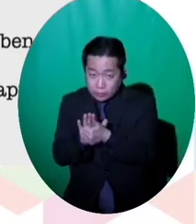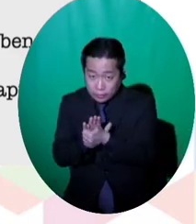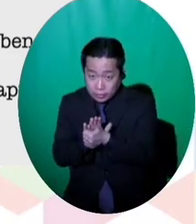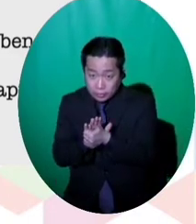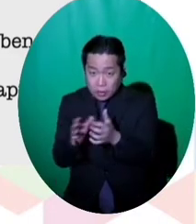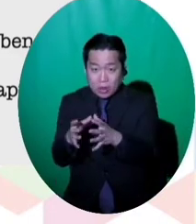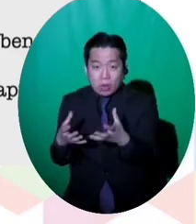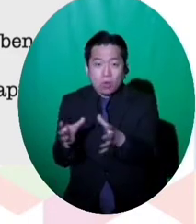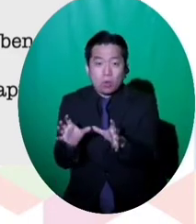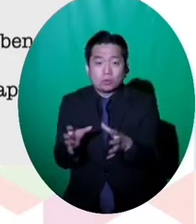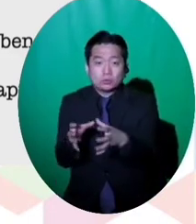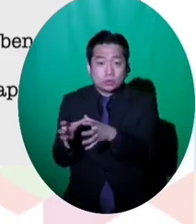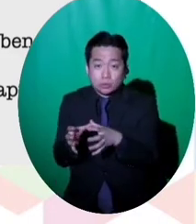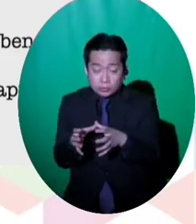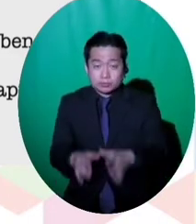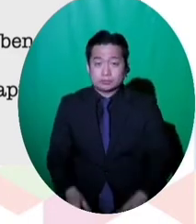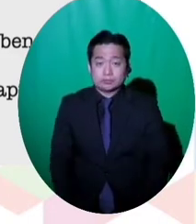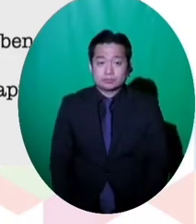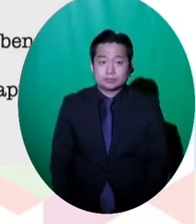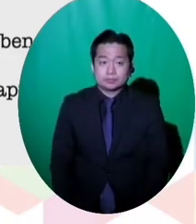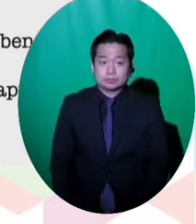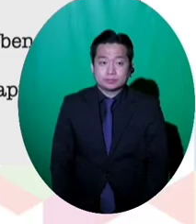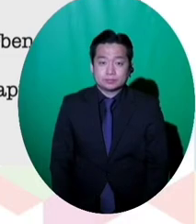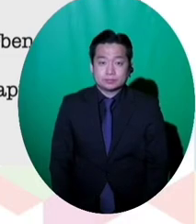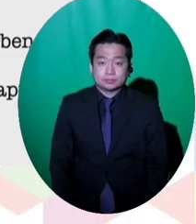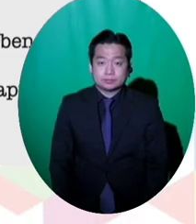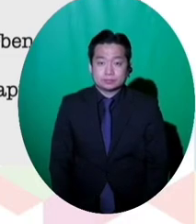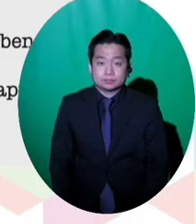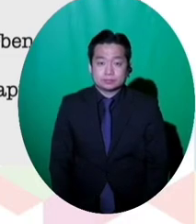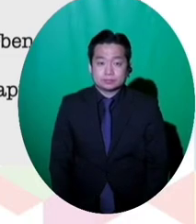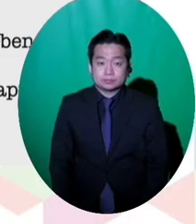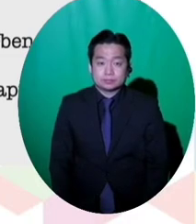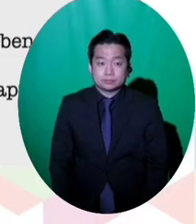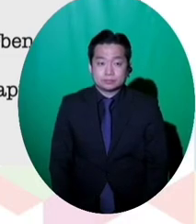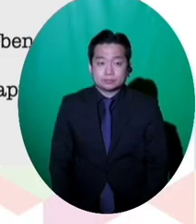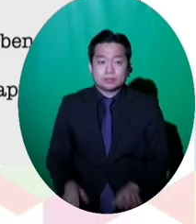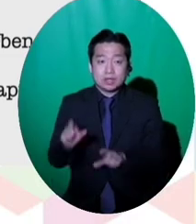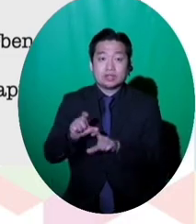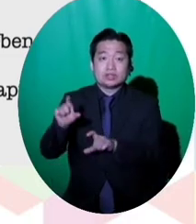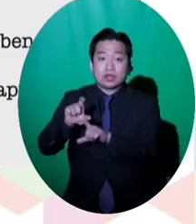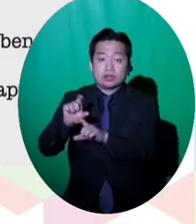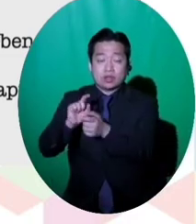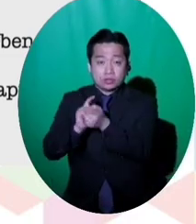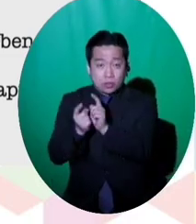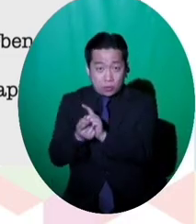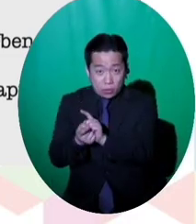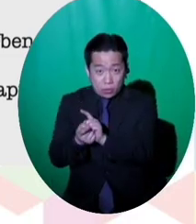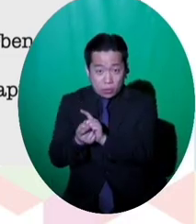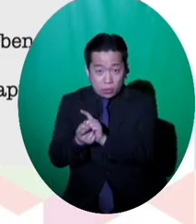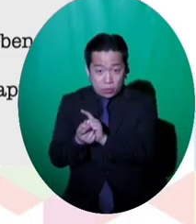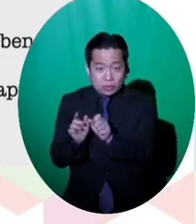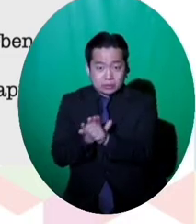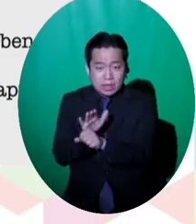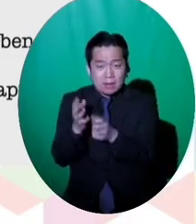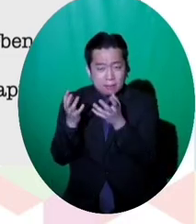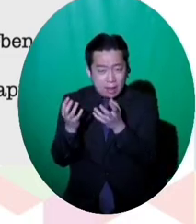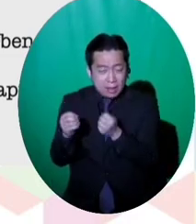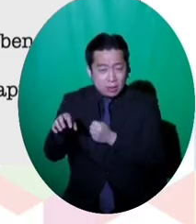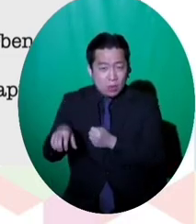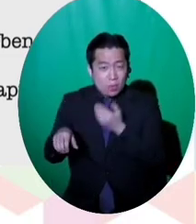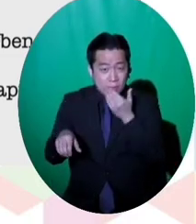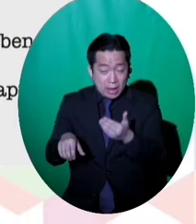economic characteristics that make it difficult to rely on market forces, care provision